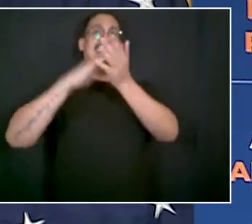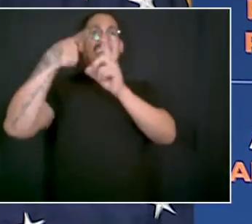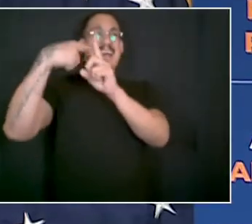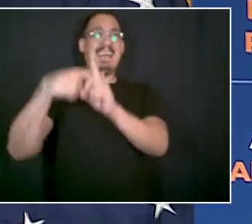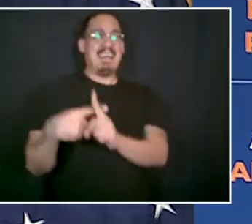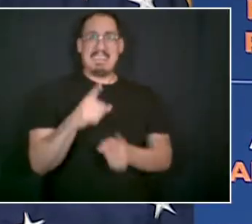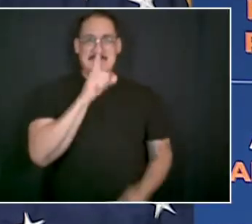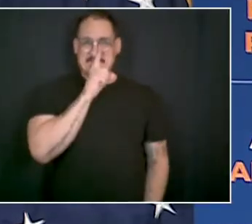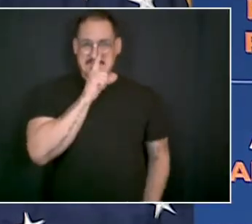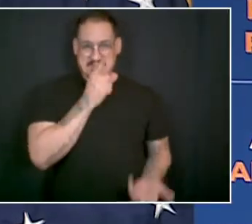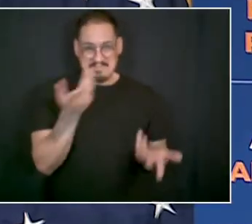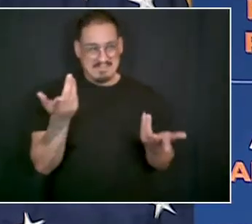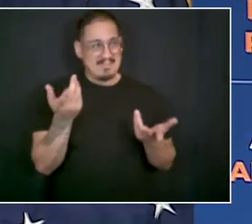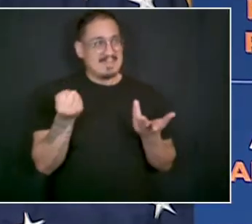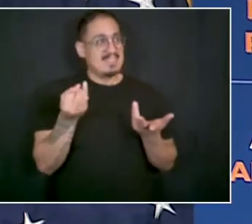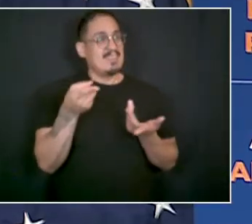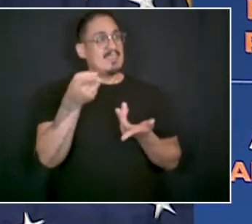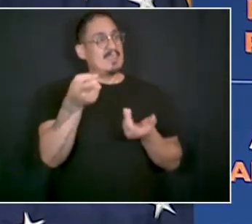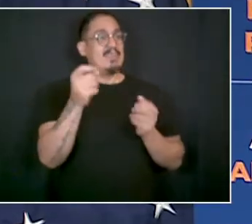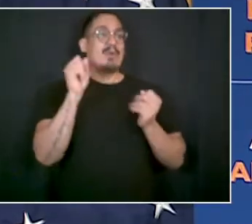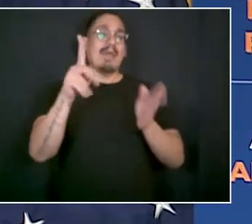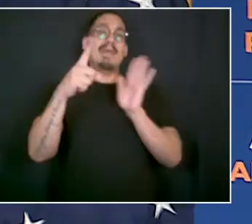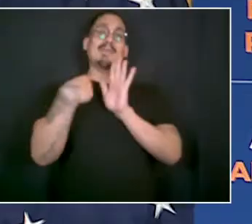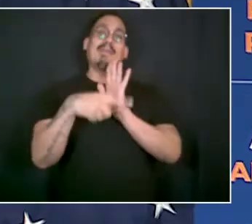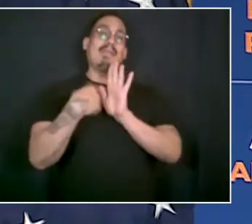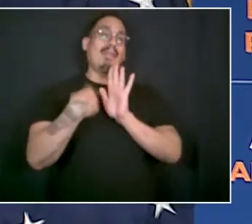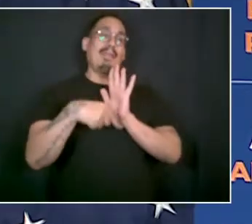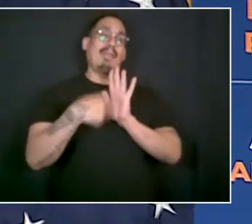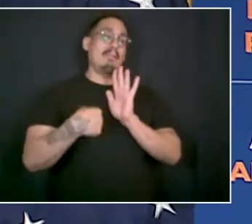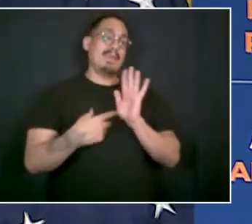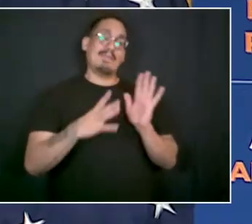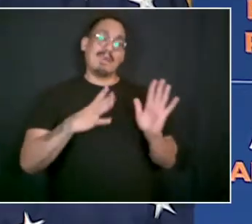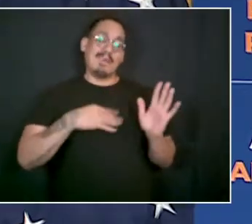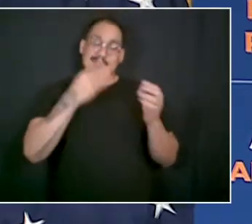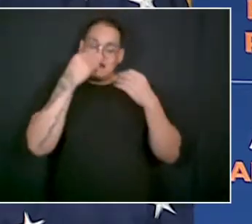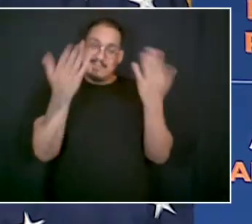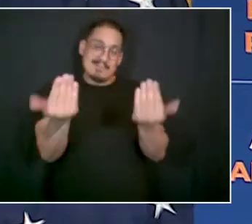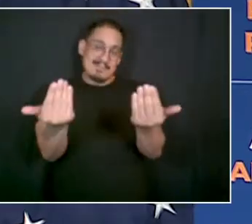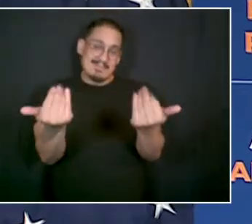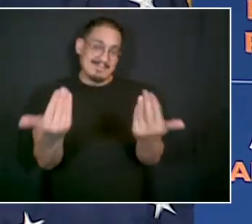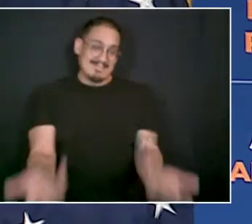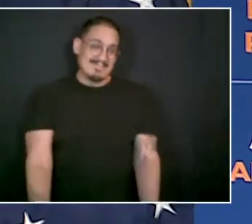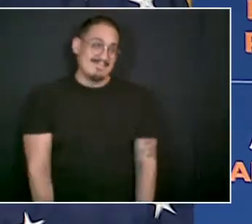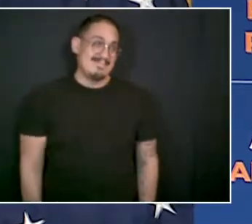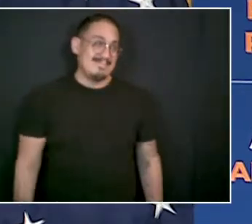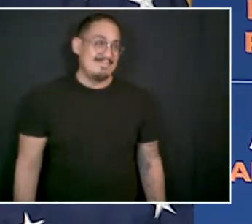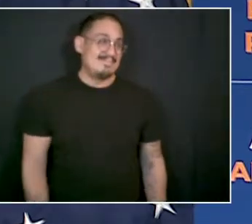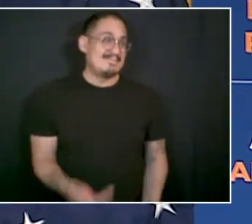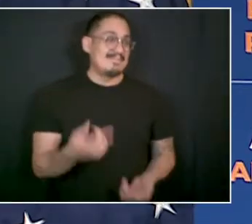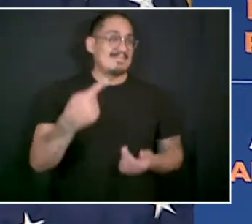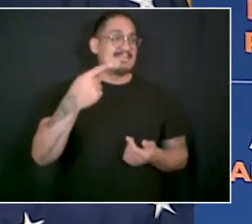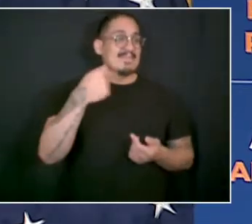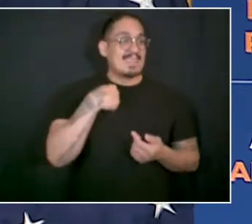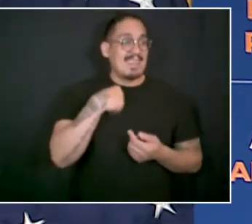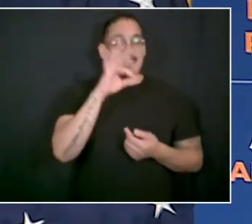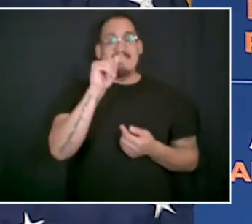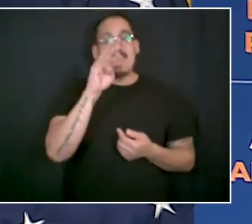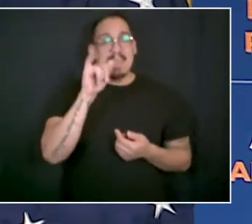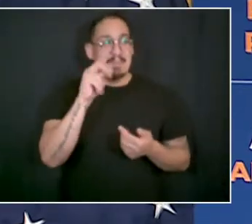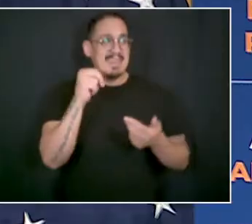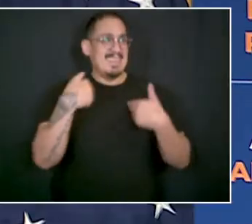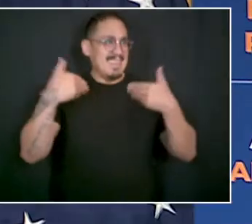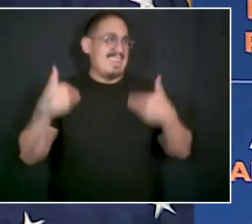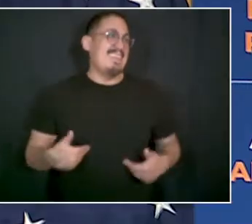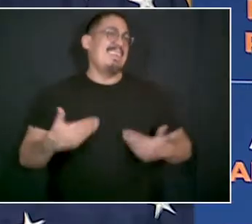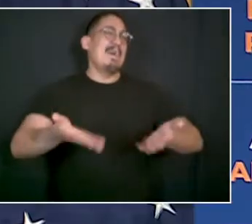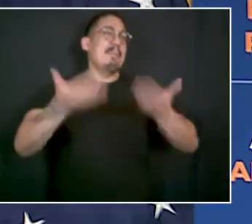saw y'all did on Fabian, I think it was today. Come on. The guy gives his life for this city. His life